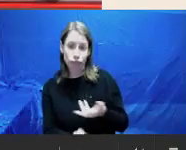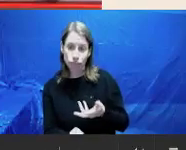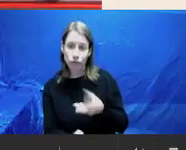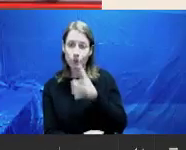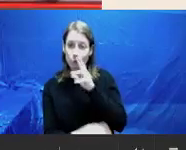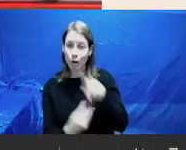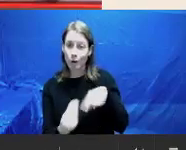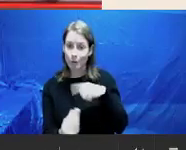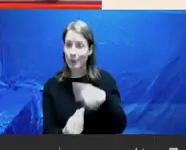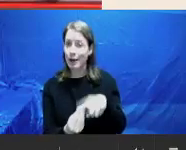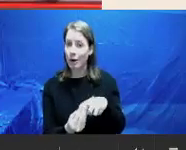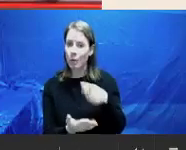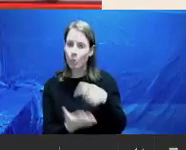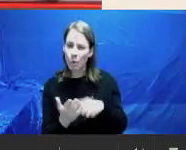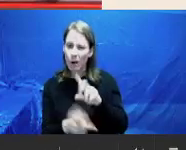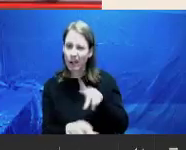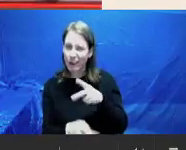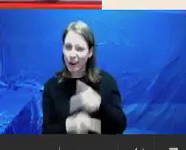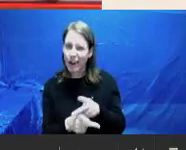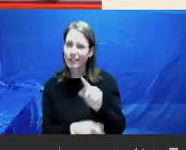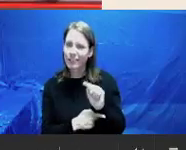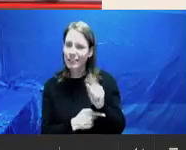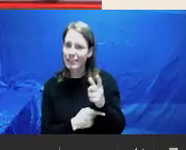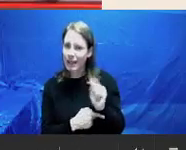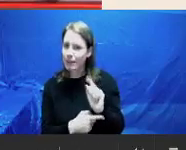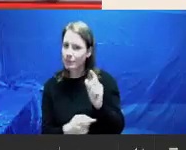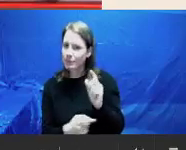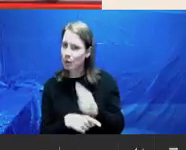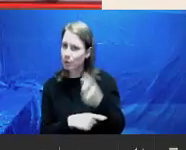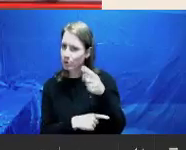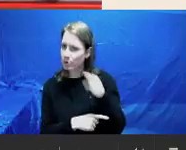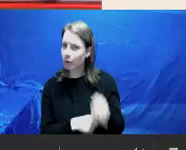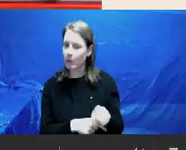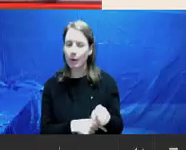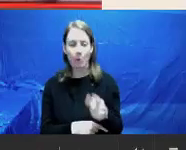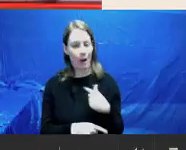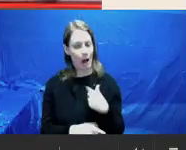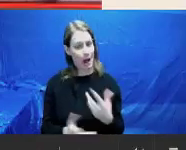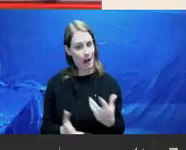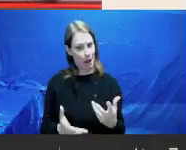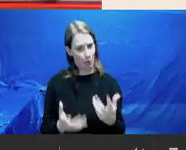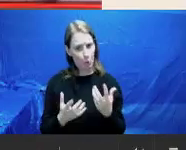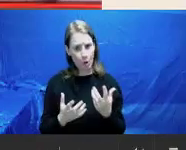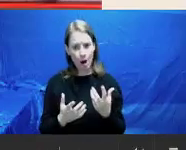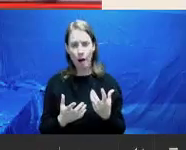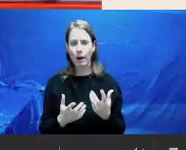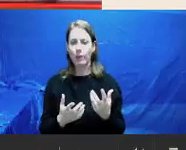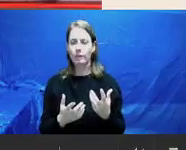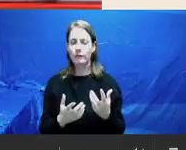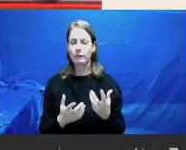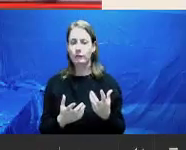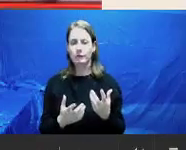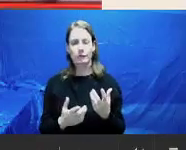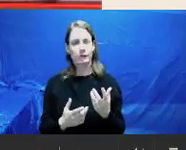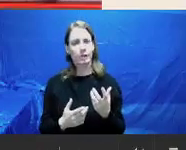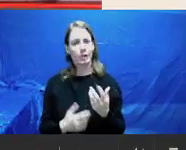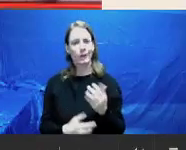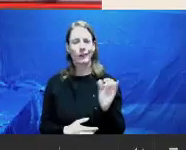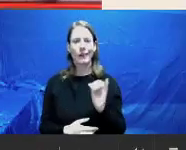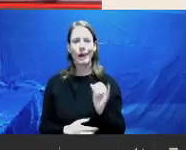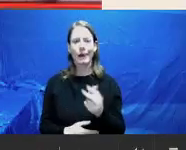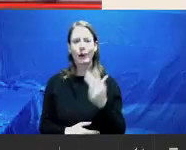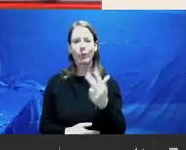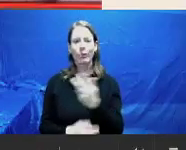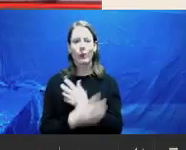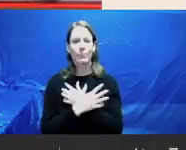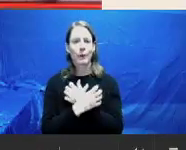right approach. I want them to make sure that they aren't reading something that is so easy that they're not growing, they're